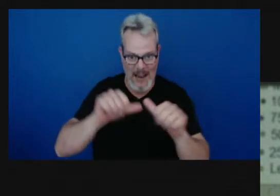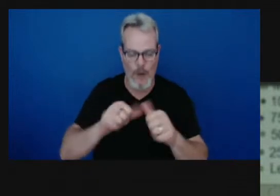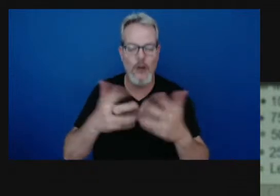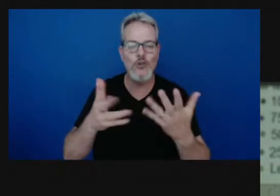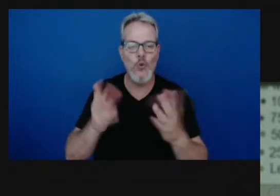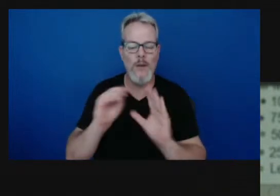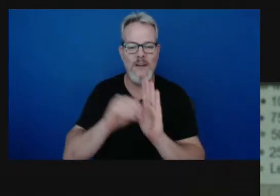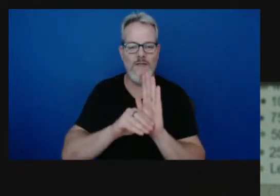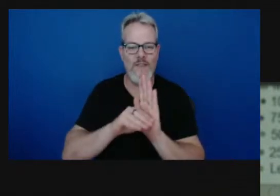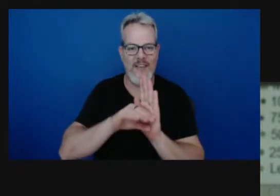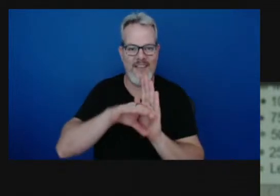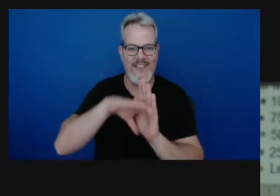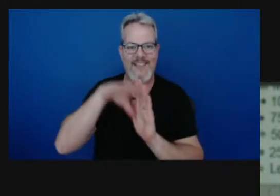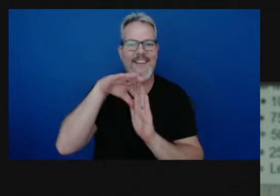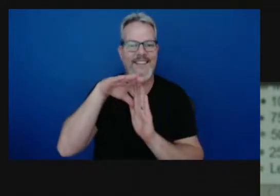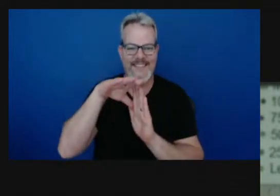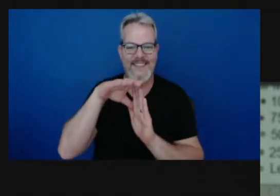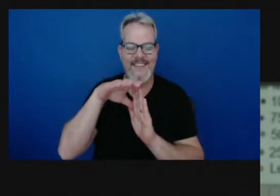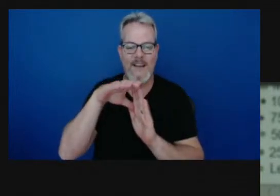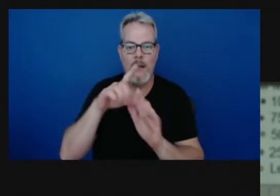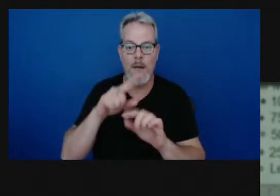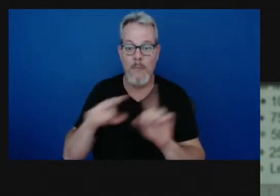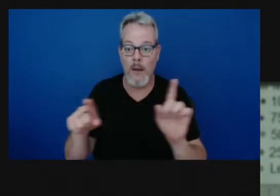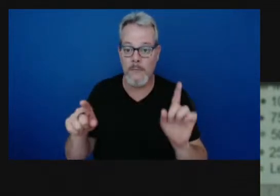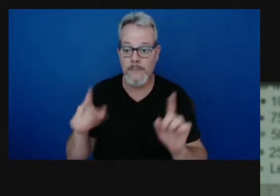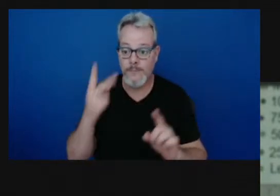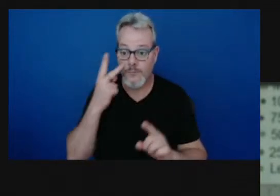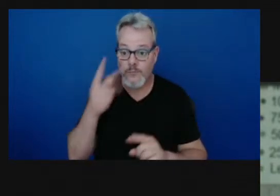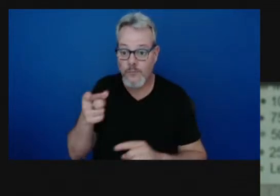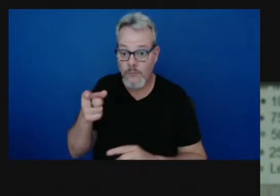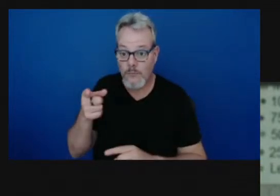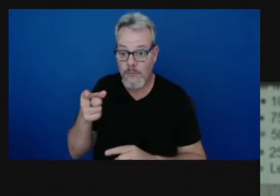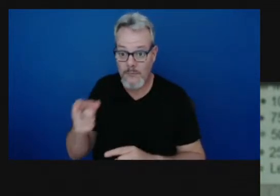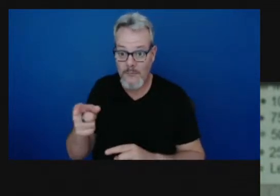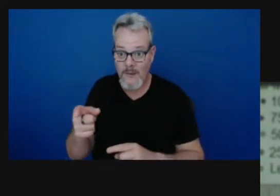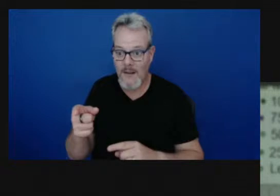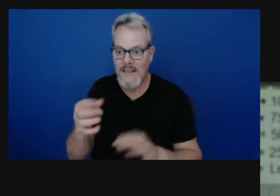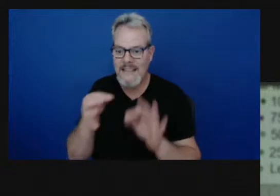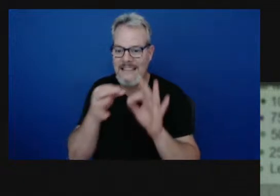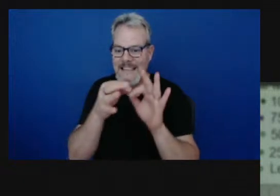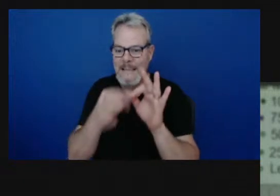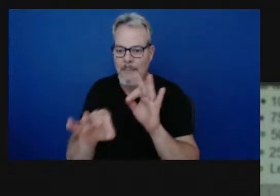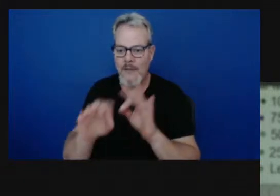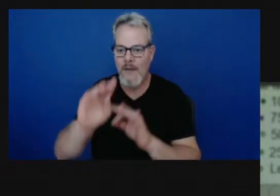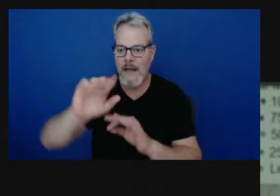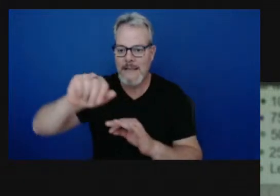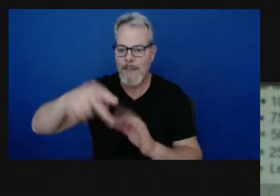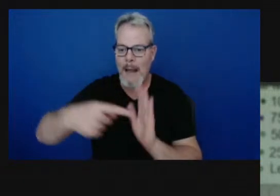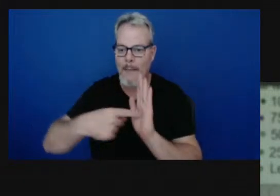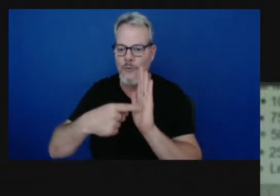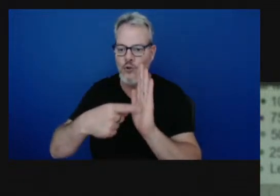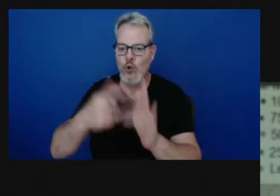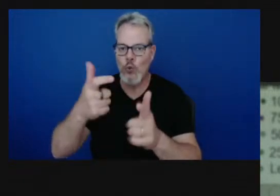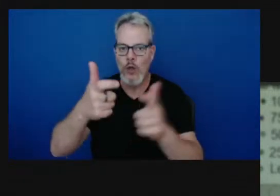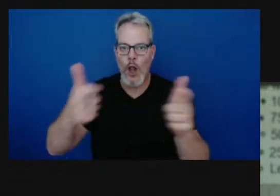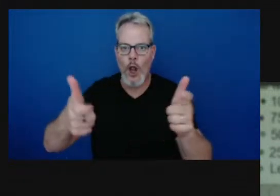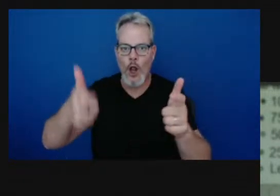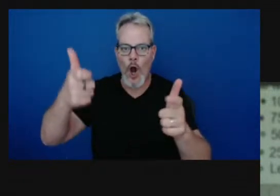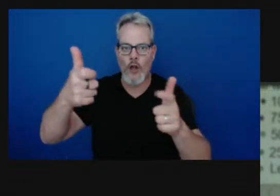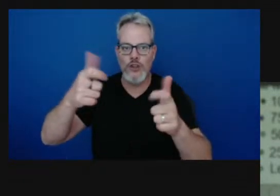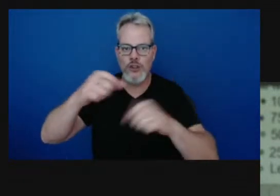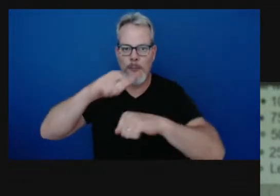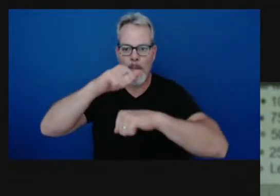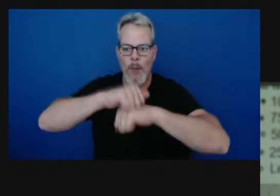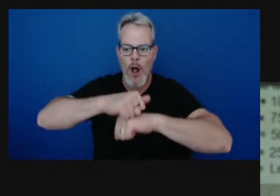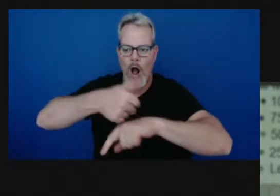longer unmapped. And here is a simplified map of that, just showing the larger blocks. Again, the 8-ton block is